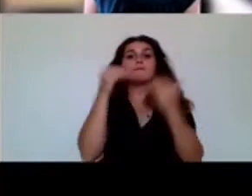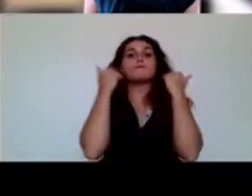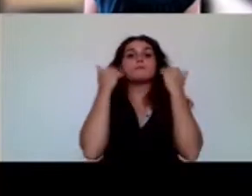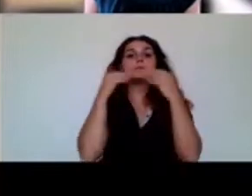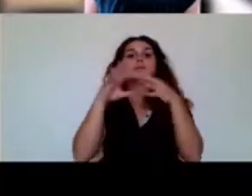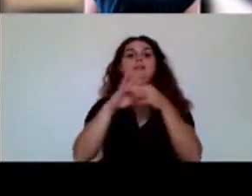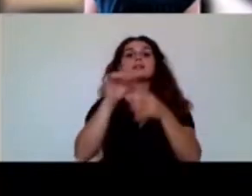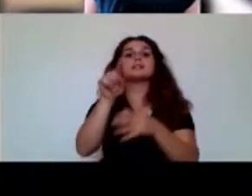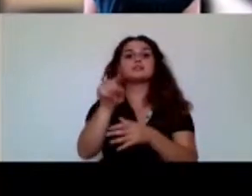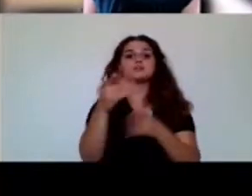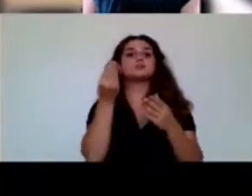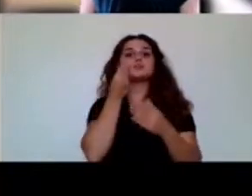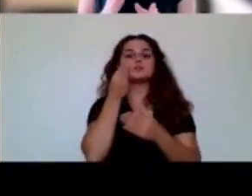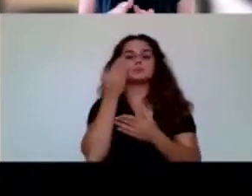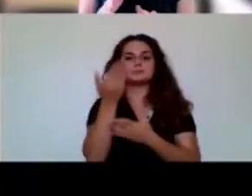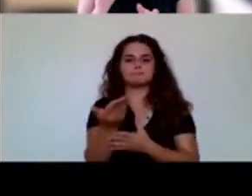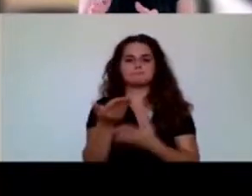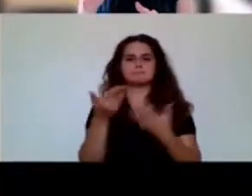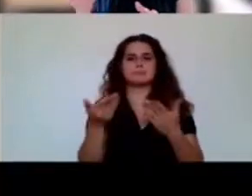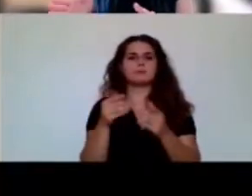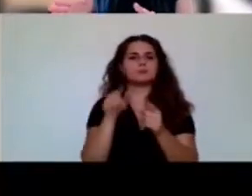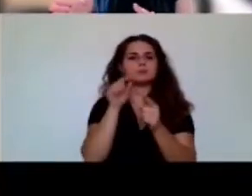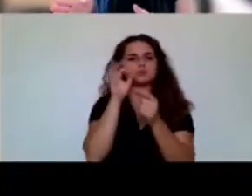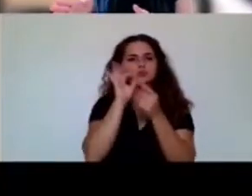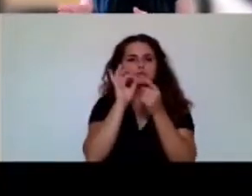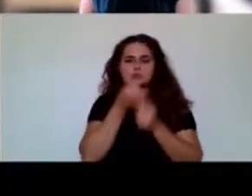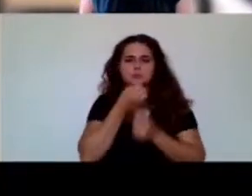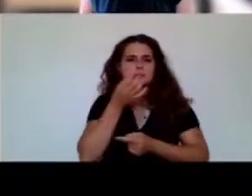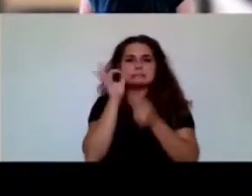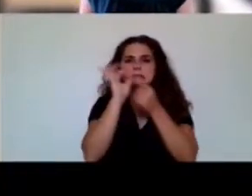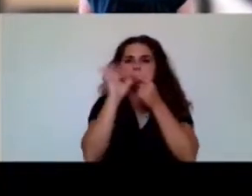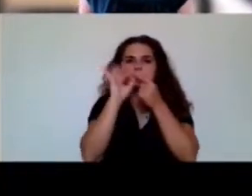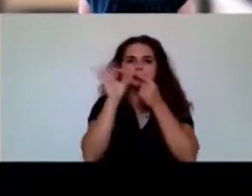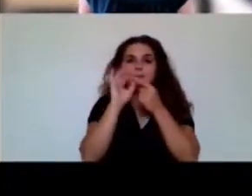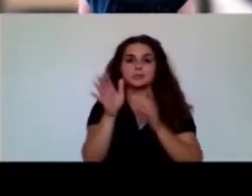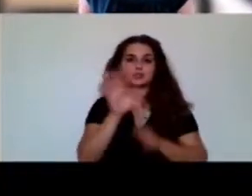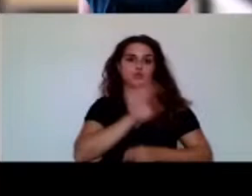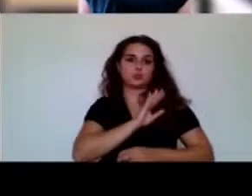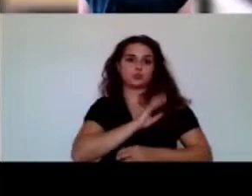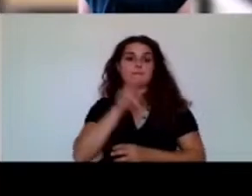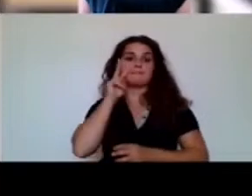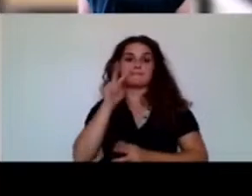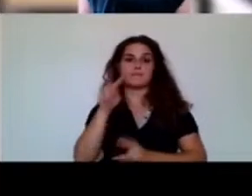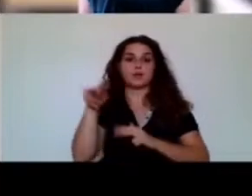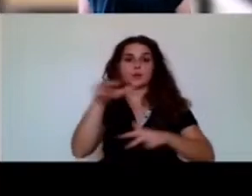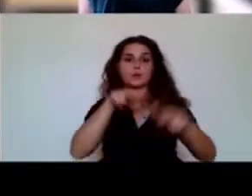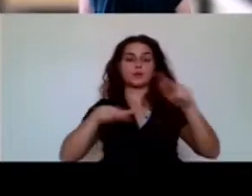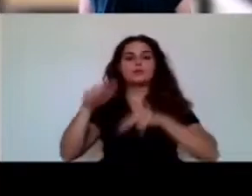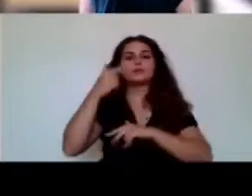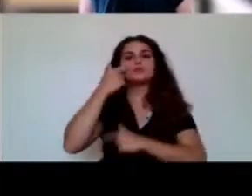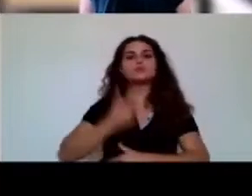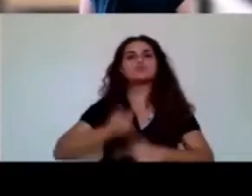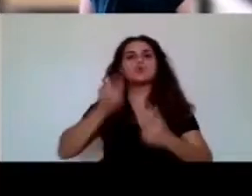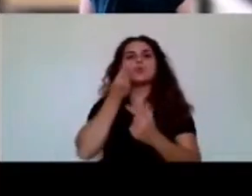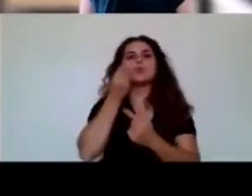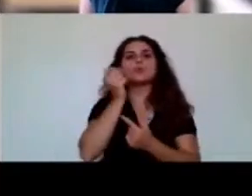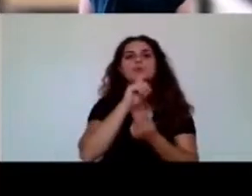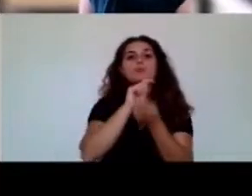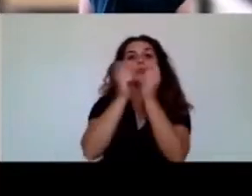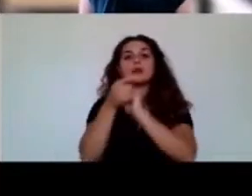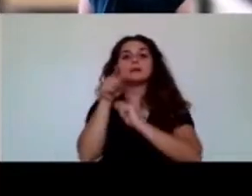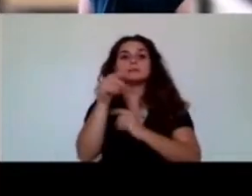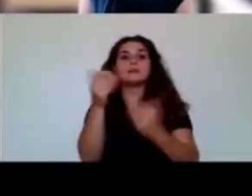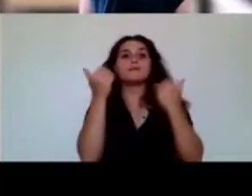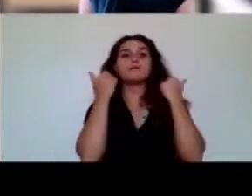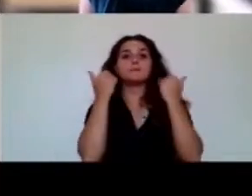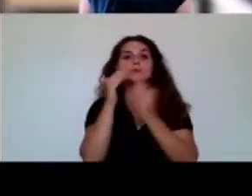like? So here, I'll take you through exactly the steps of the experiment that you just saw in the video, and I'll show you how we convert that into data that we